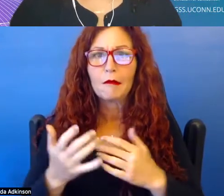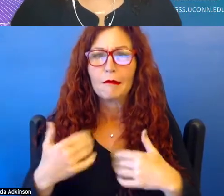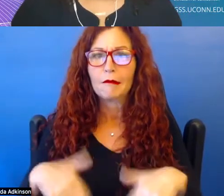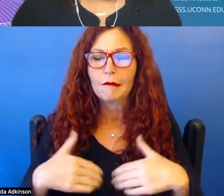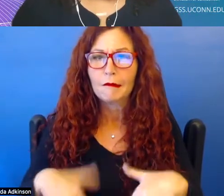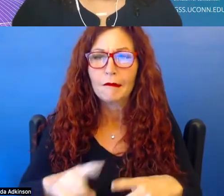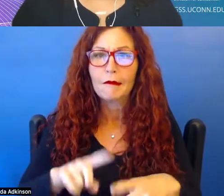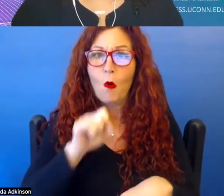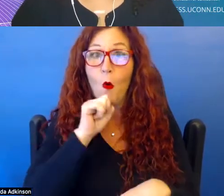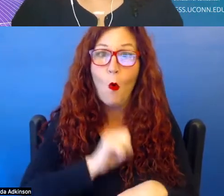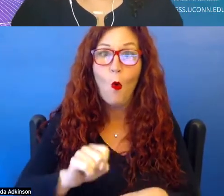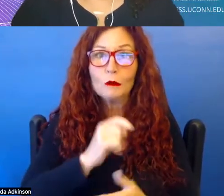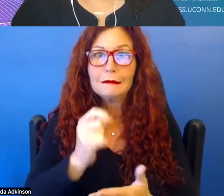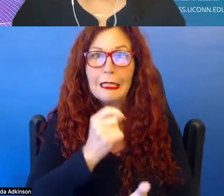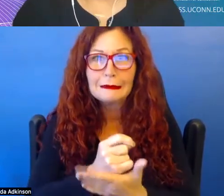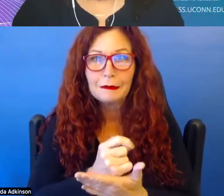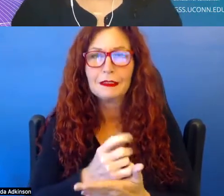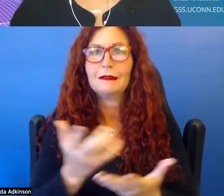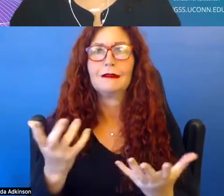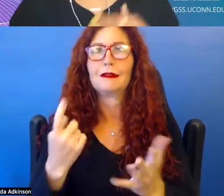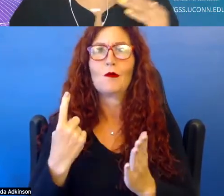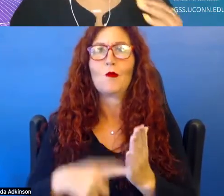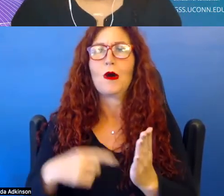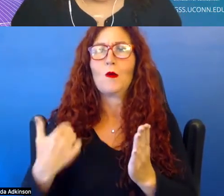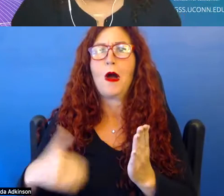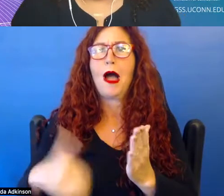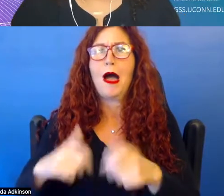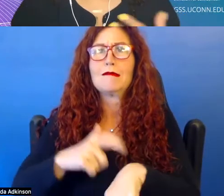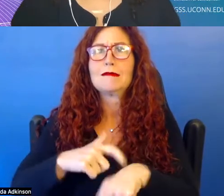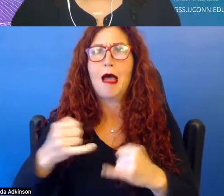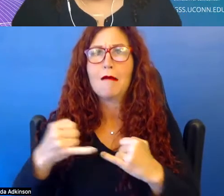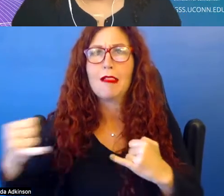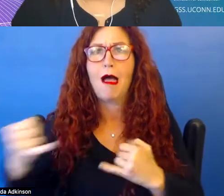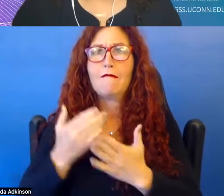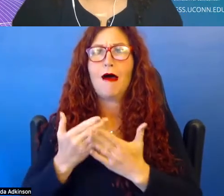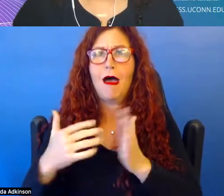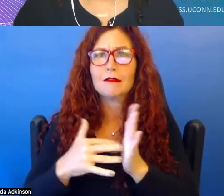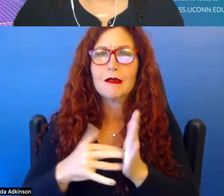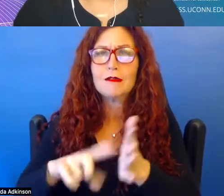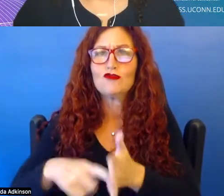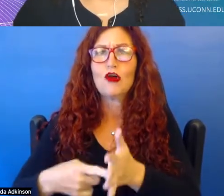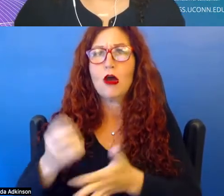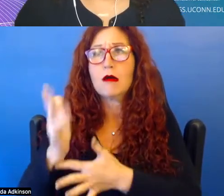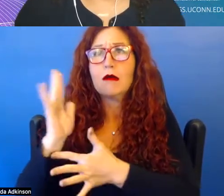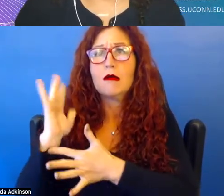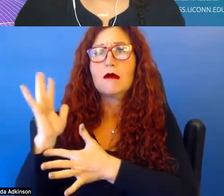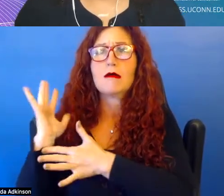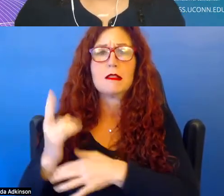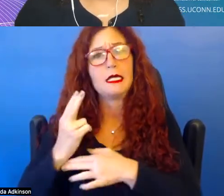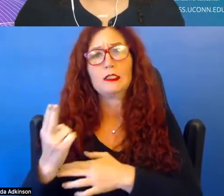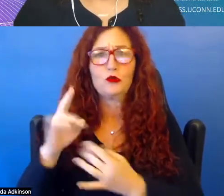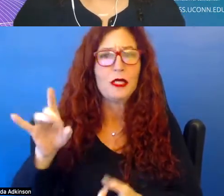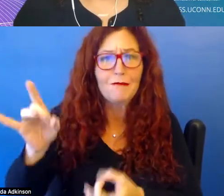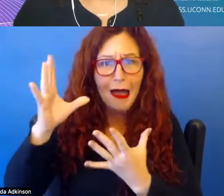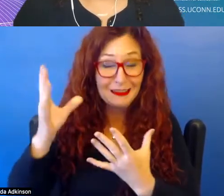up timelines. I was just like, I can put links in the chat of the origin of anti-violence and ways in which they were tracked.